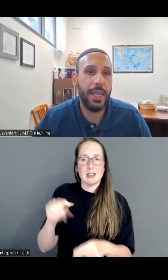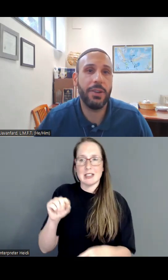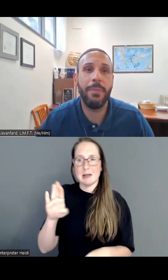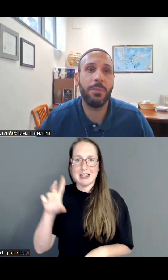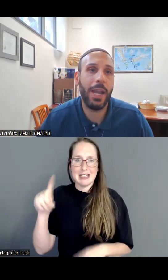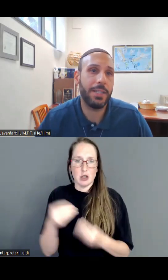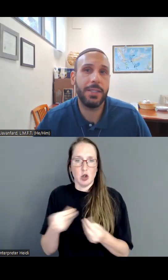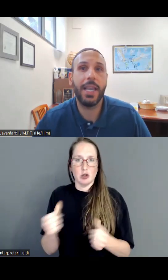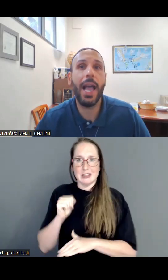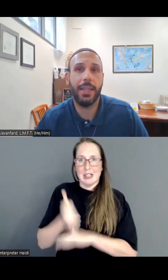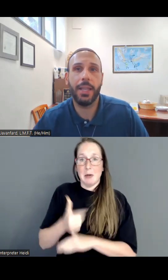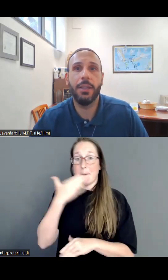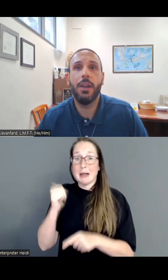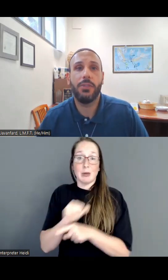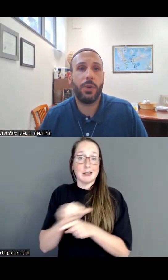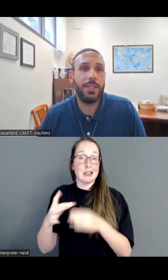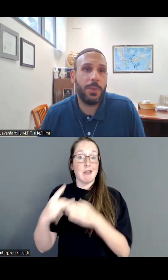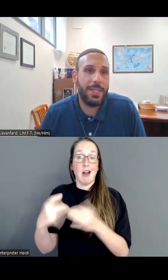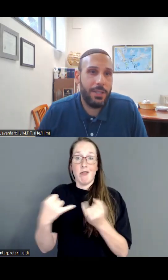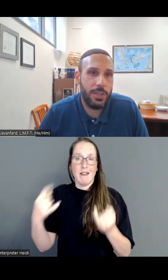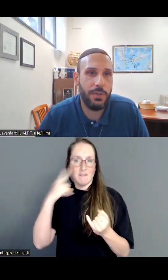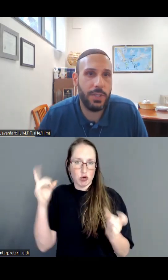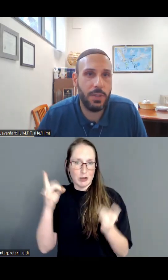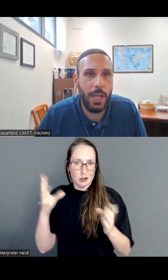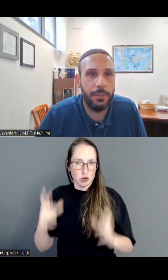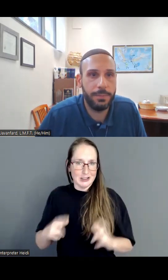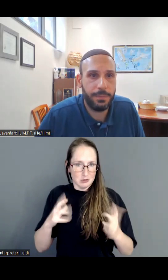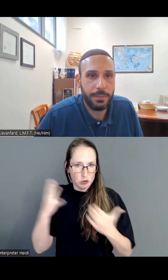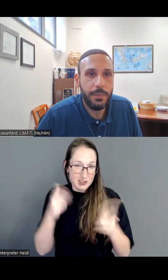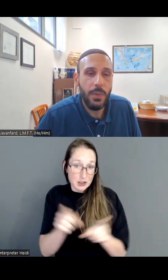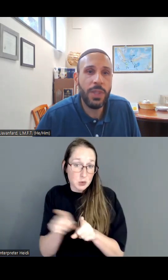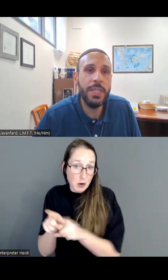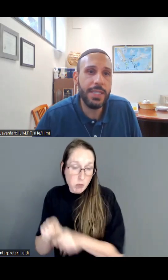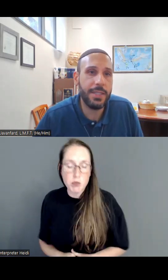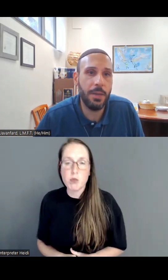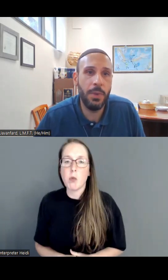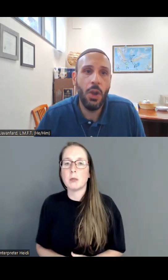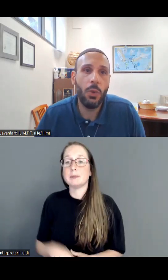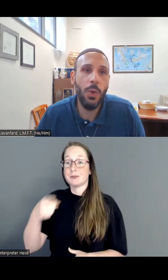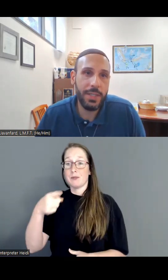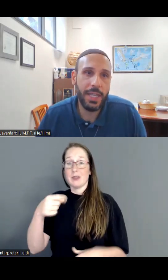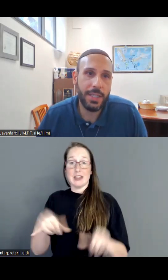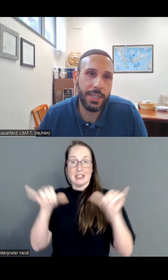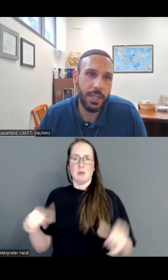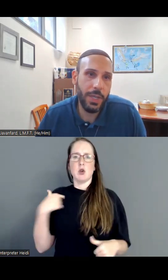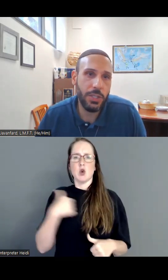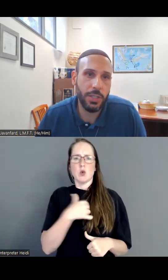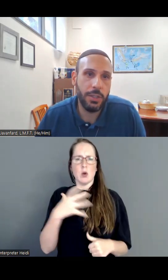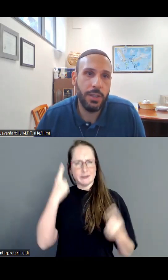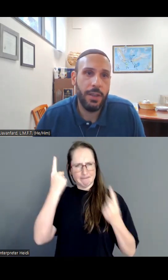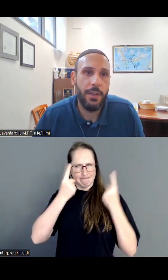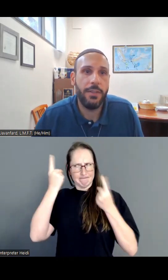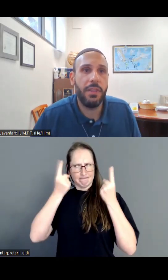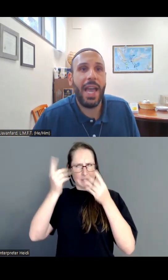put together a best practices guideline for crisis residential services as well. Within this system, we want to take into